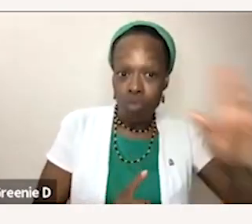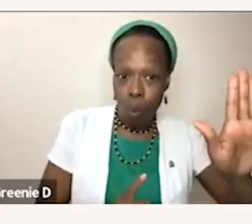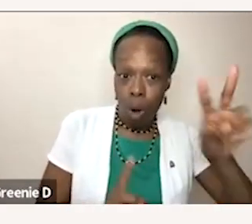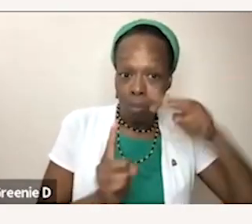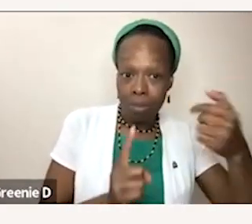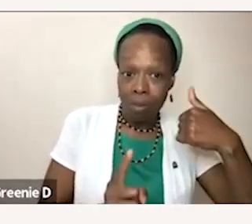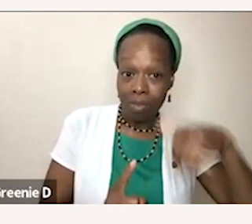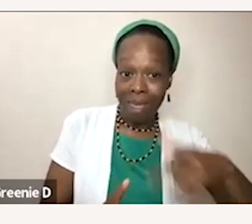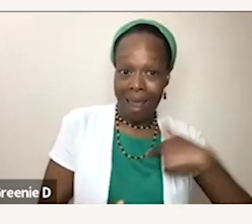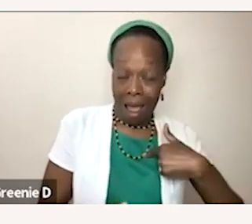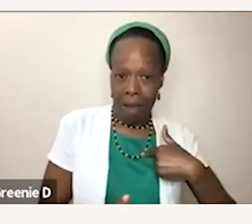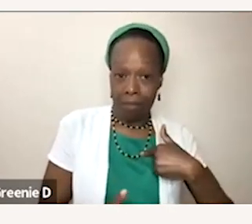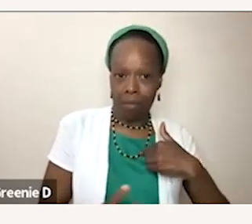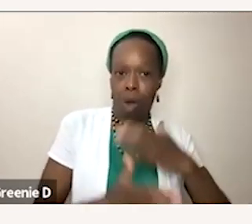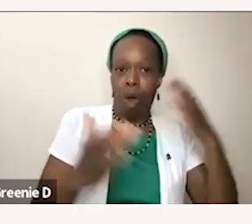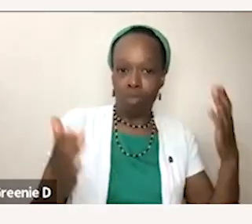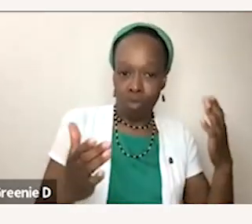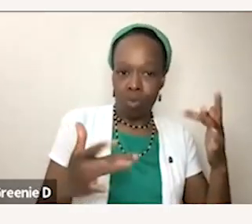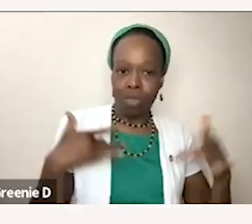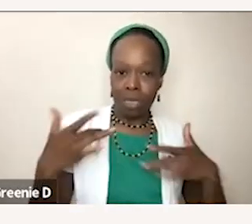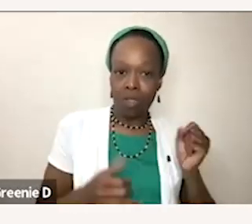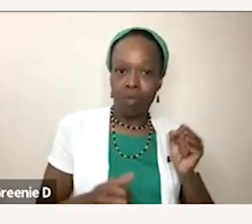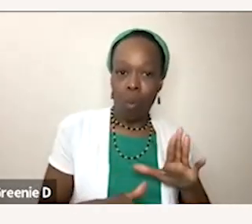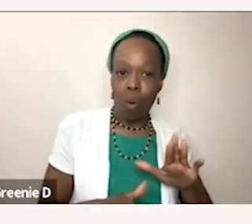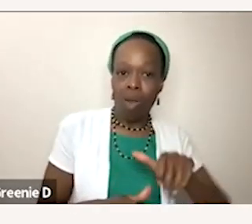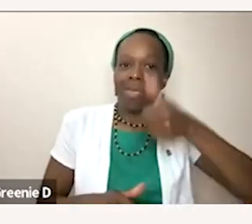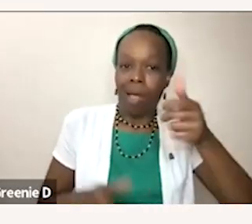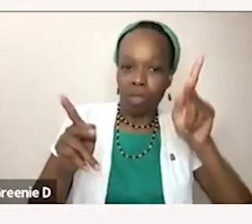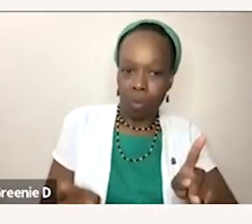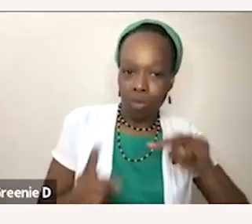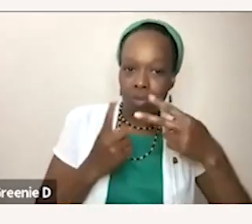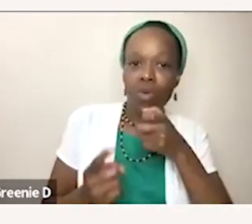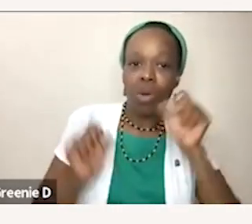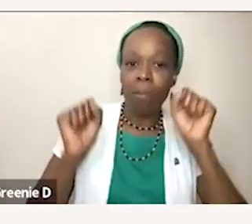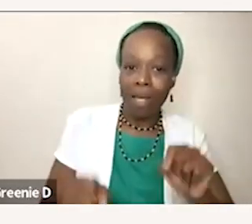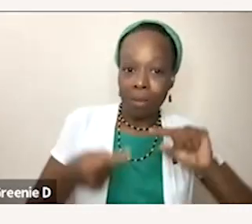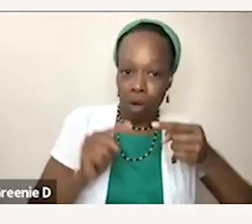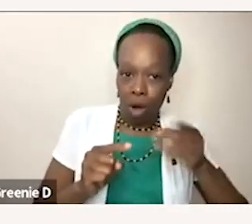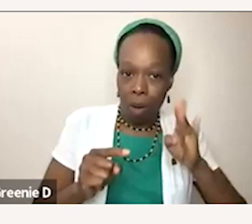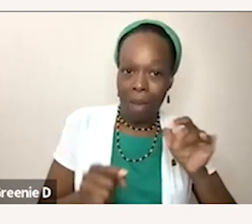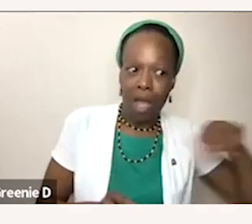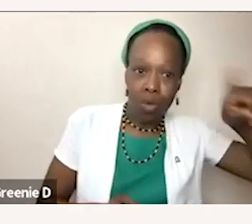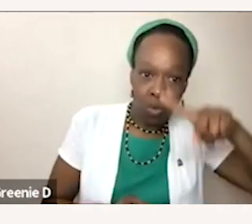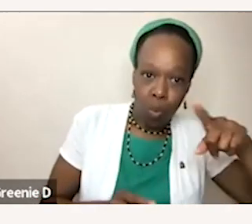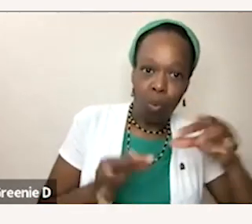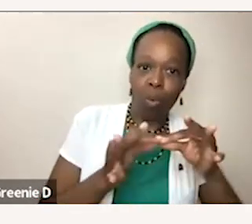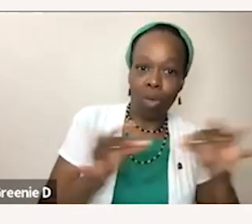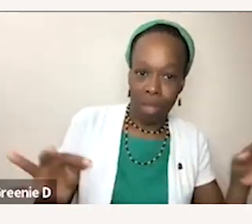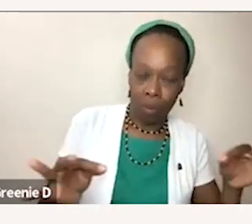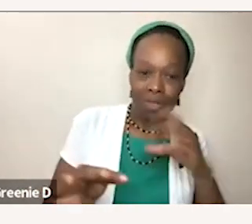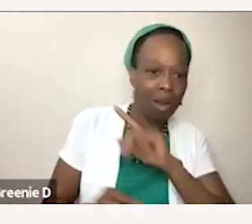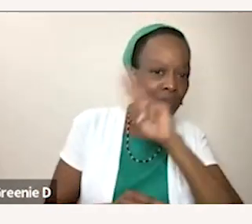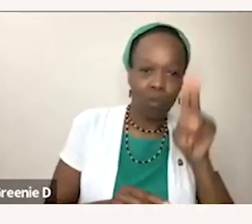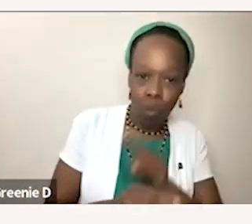of the person who is potentially hurt by your language? And the answer to that question is always going to be